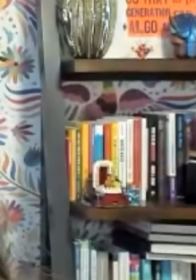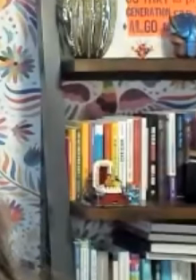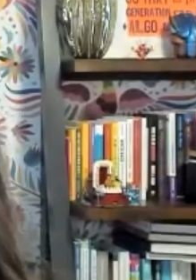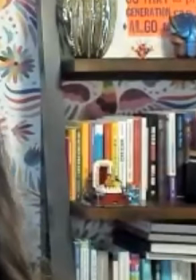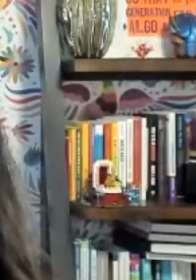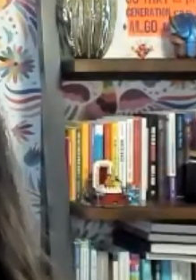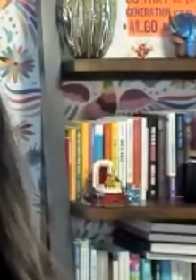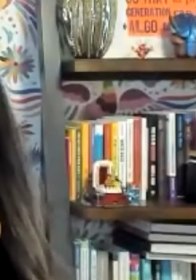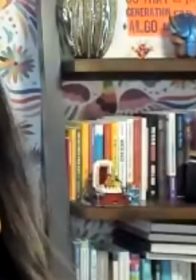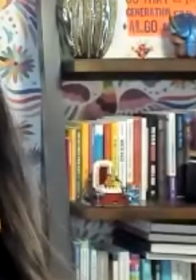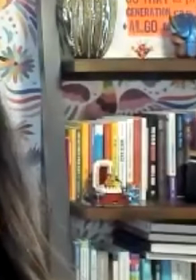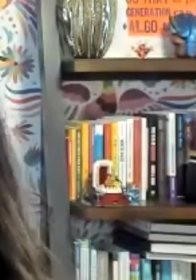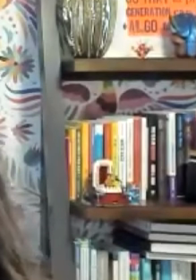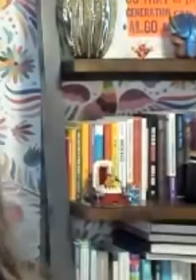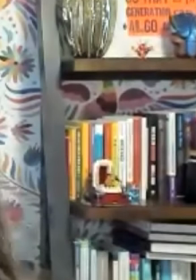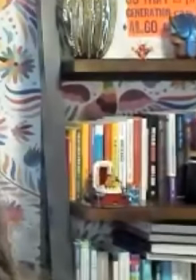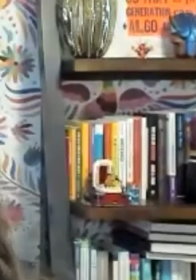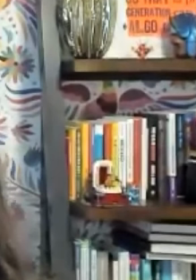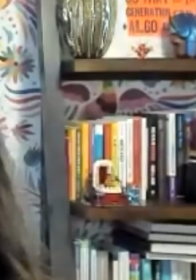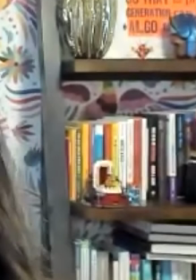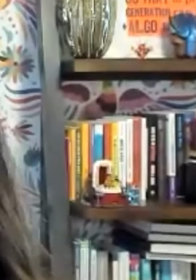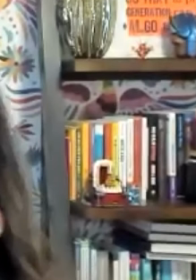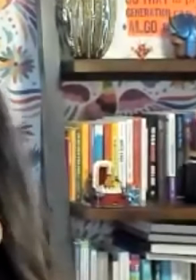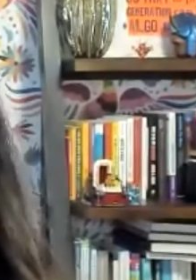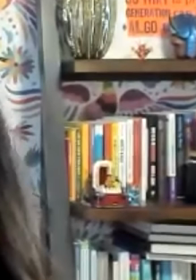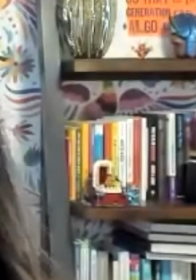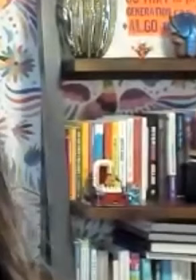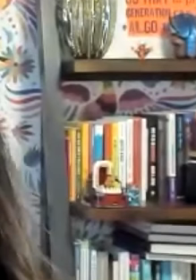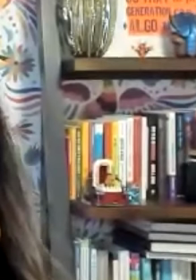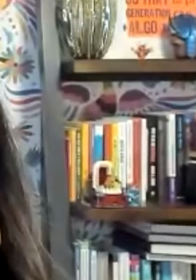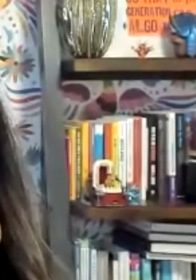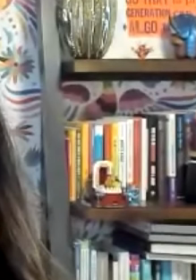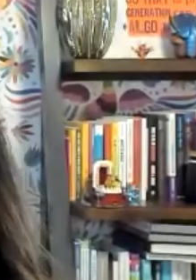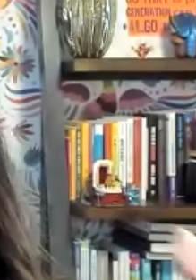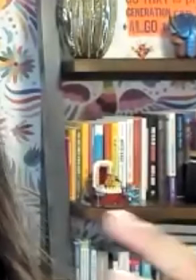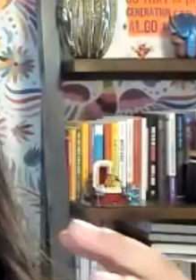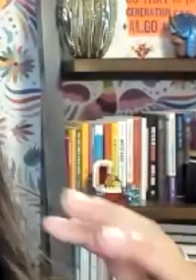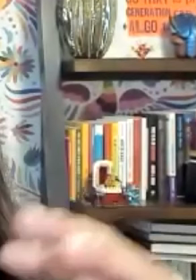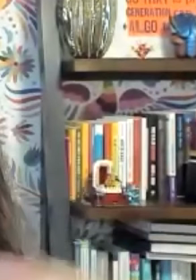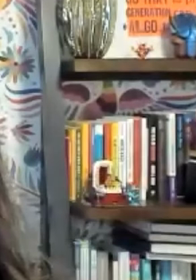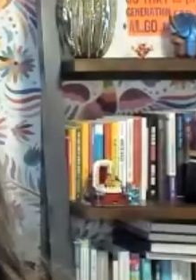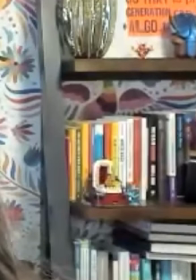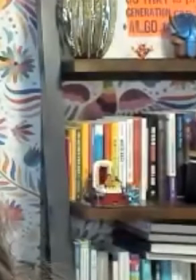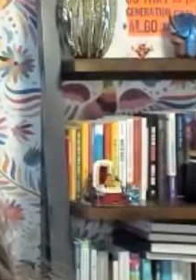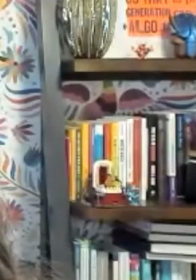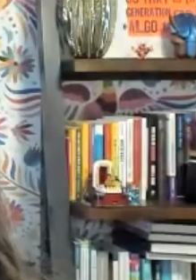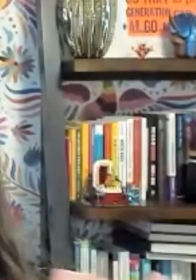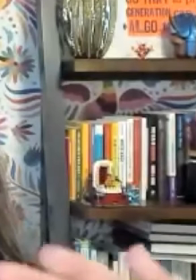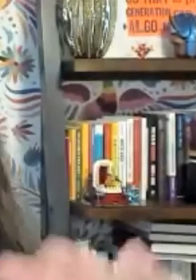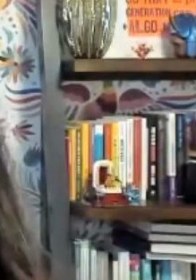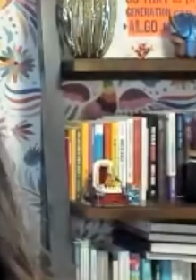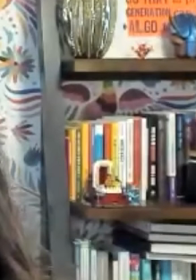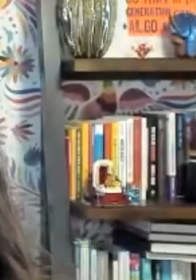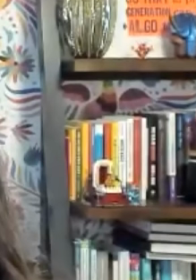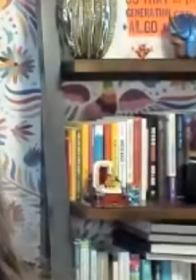comes to healthcare, individuals, again, and it correlates to language, right, that are US born